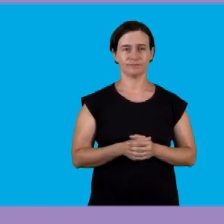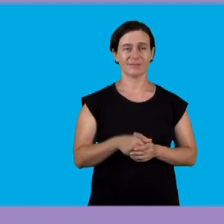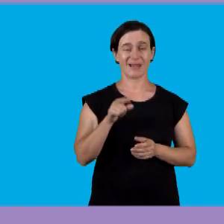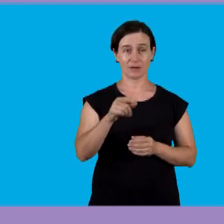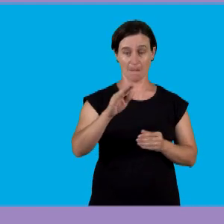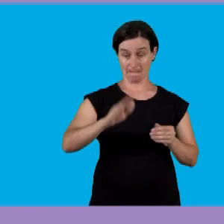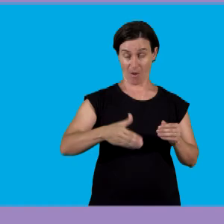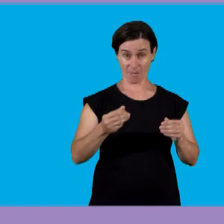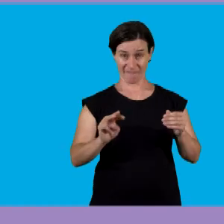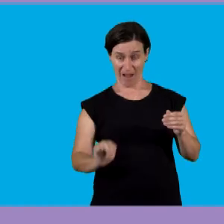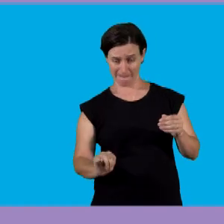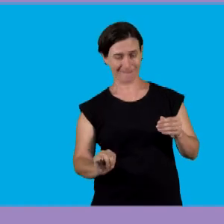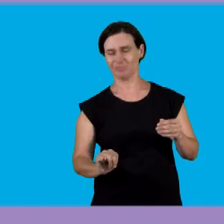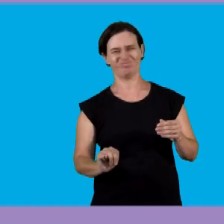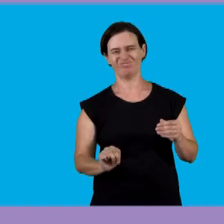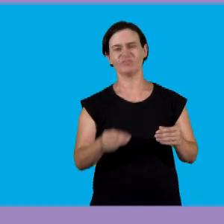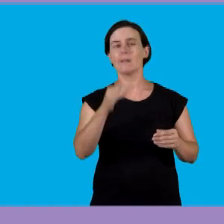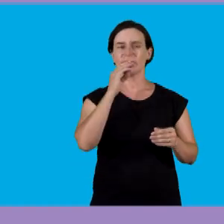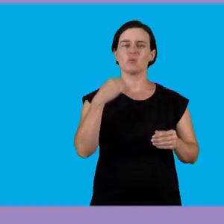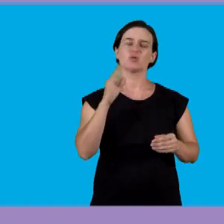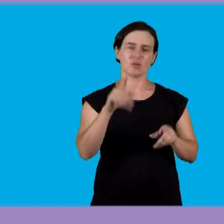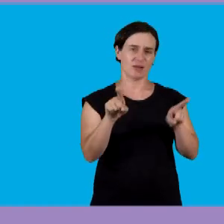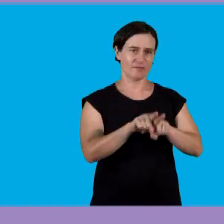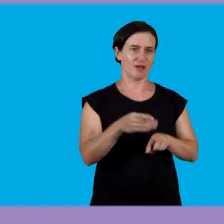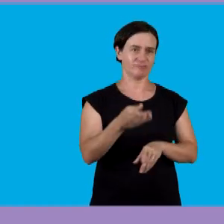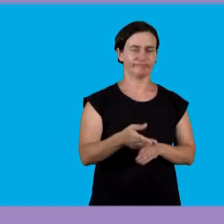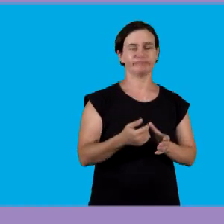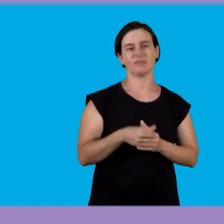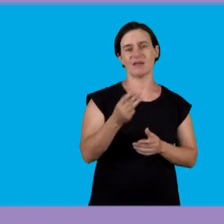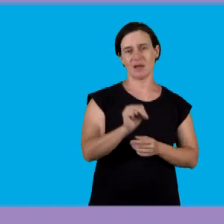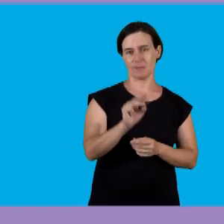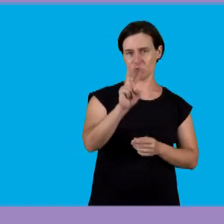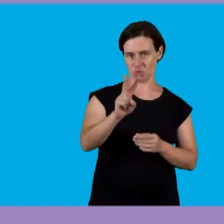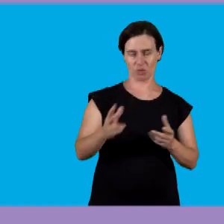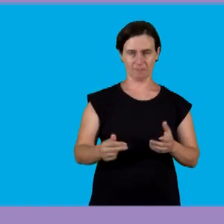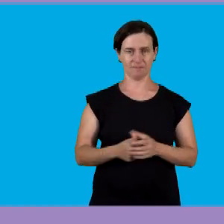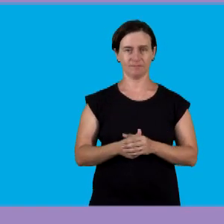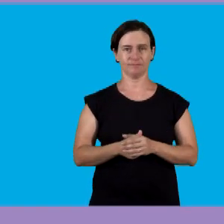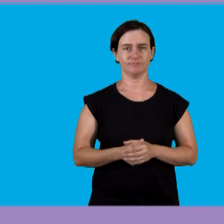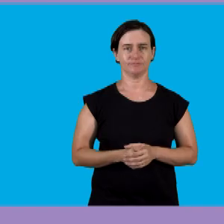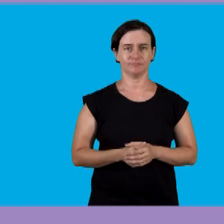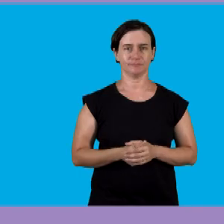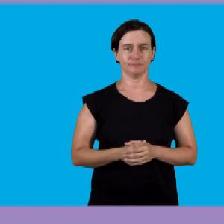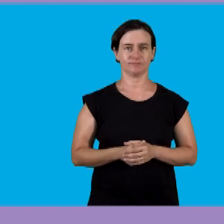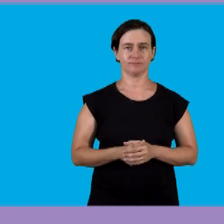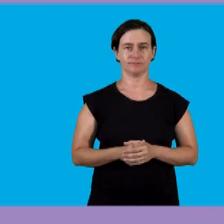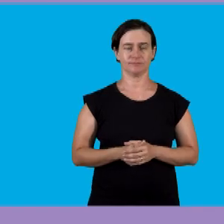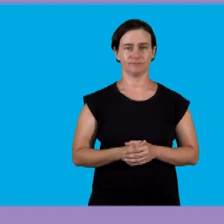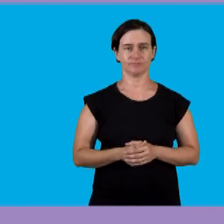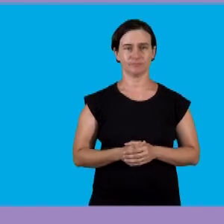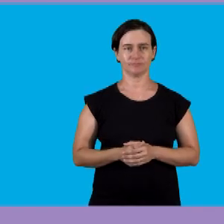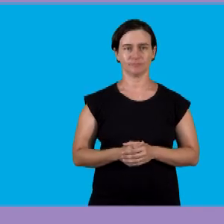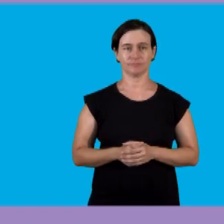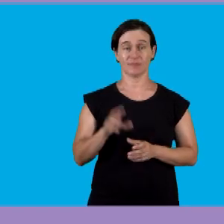there is no other variable, we are just going to write that power as it is. We